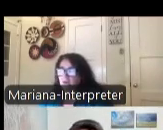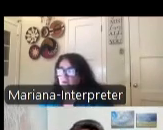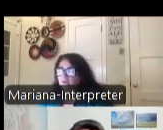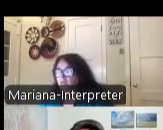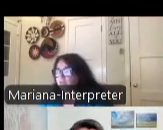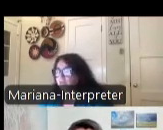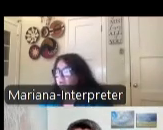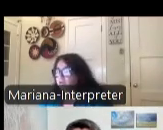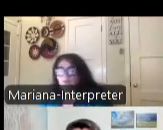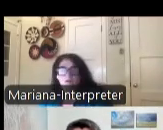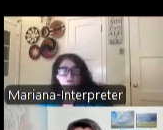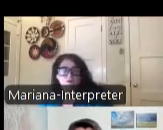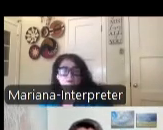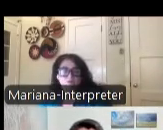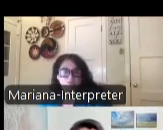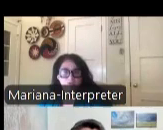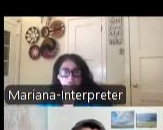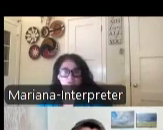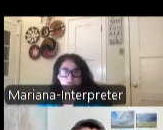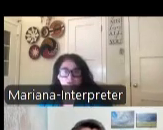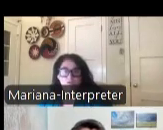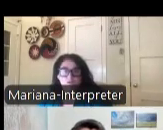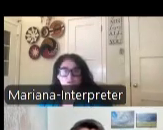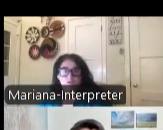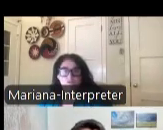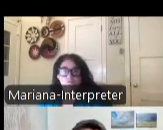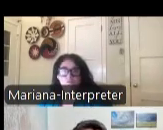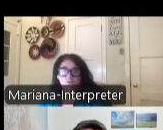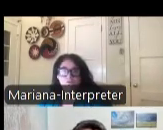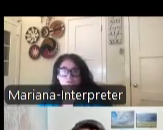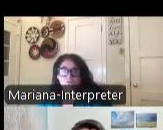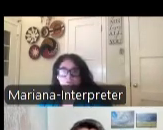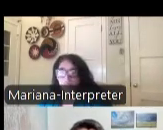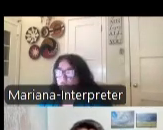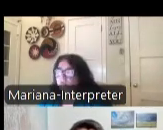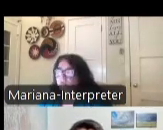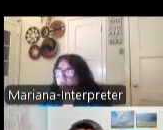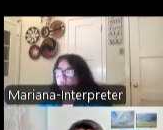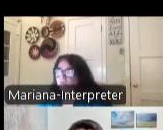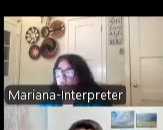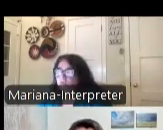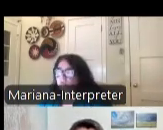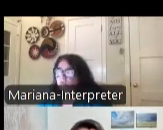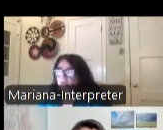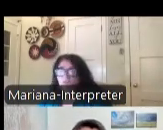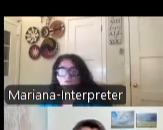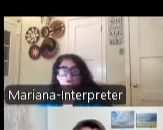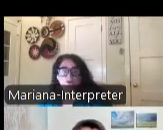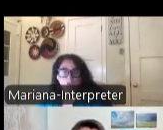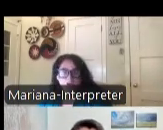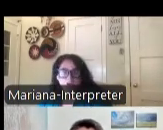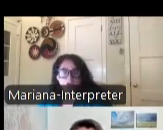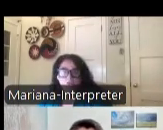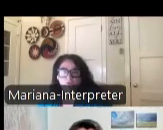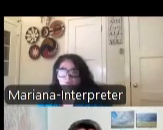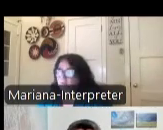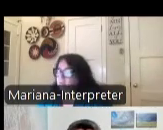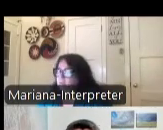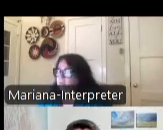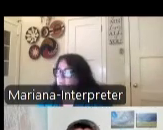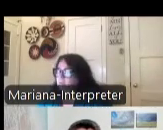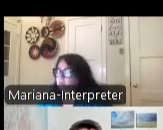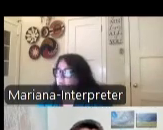of this, and perhaps is a bit more aware of the sometimes overlapping risks, even in a single year, of